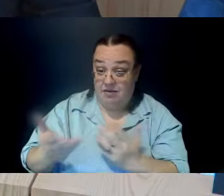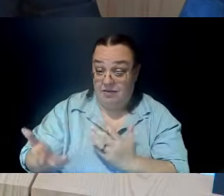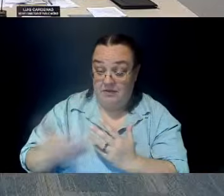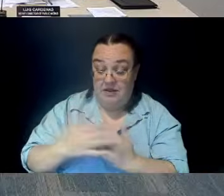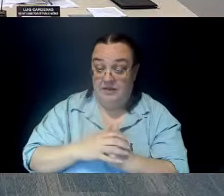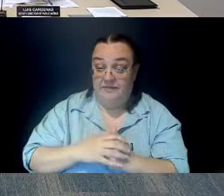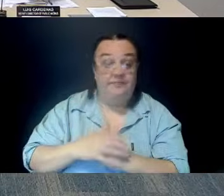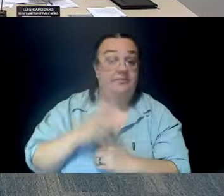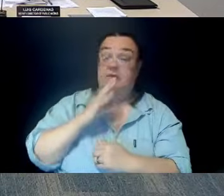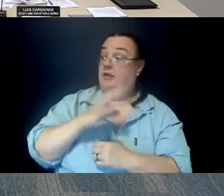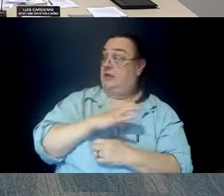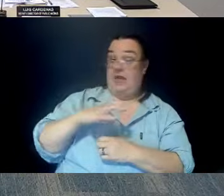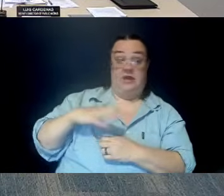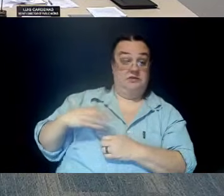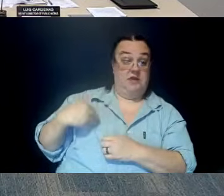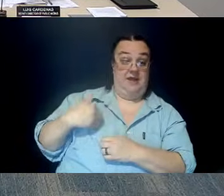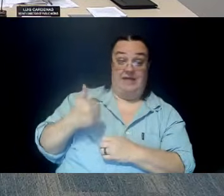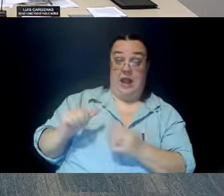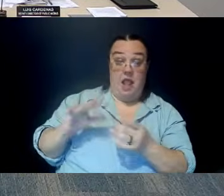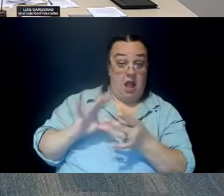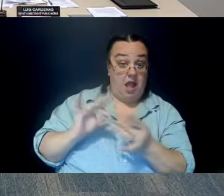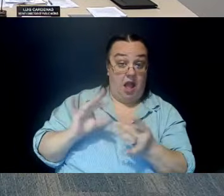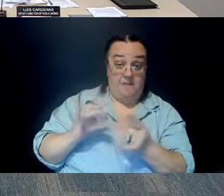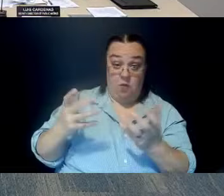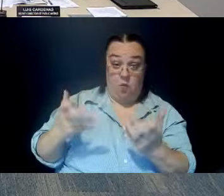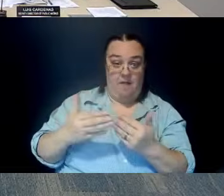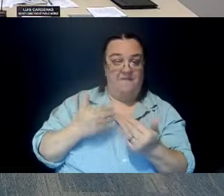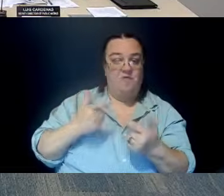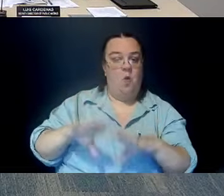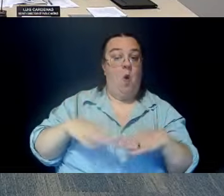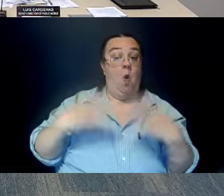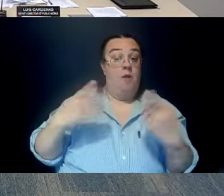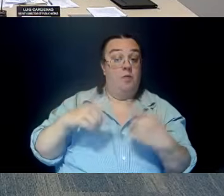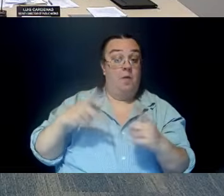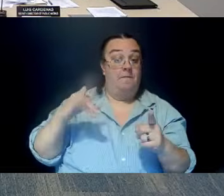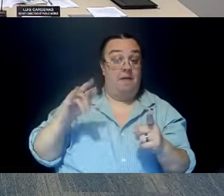Council, any comments you would like to make before we turn to the public?